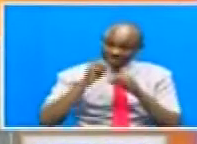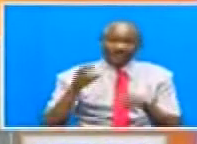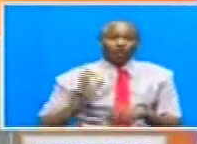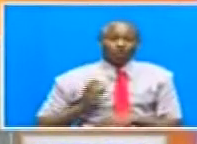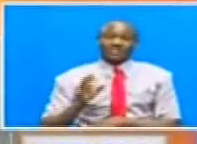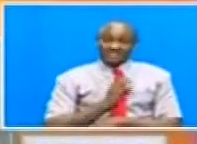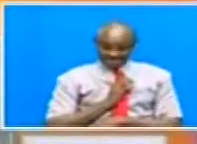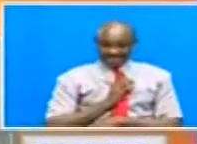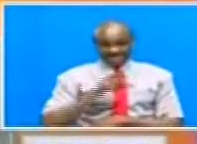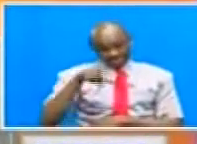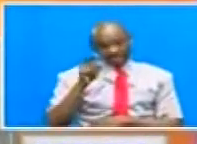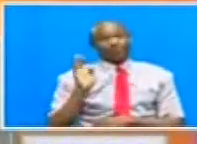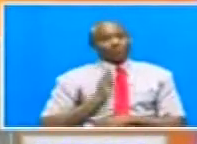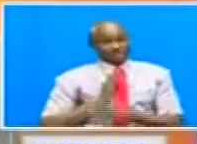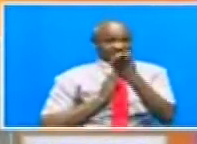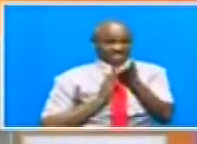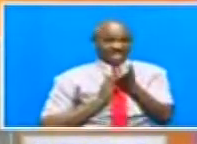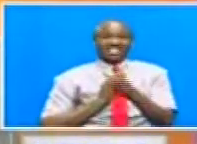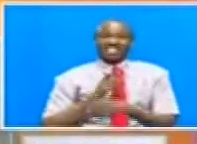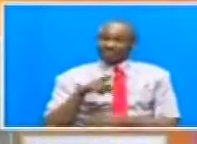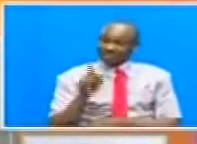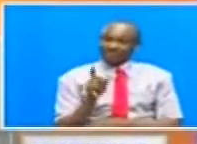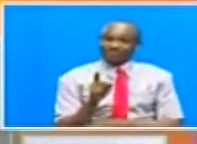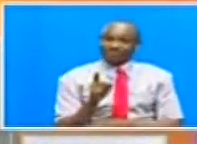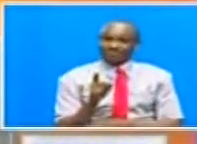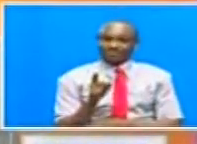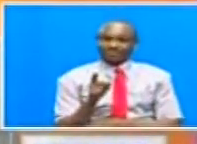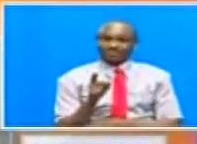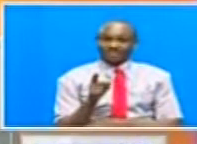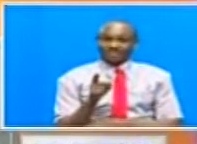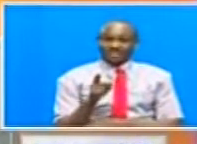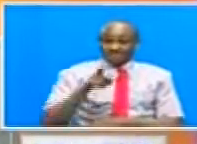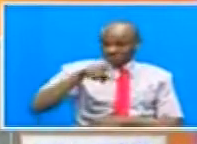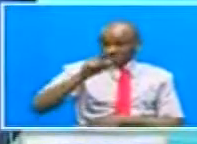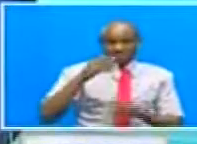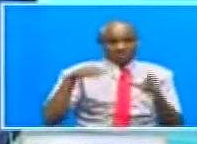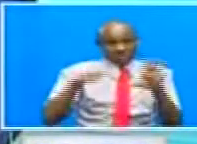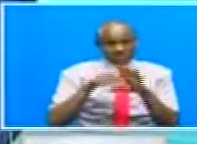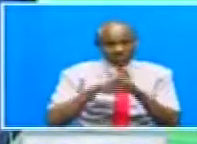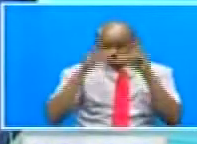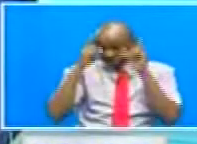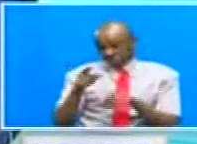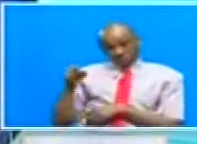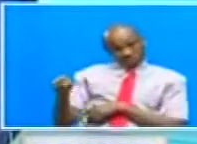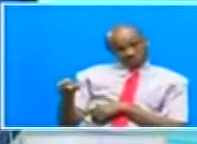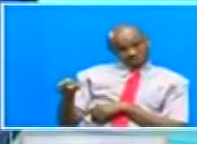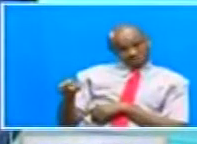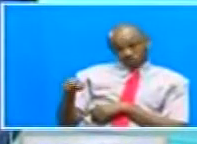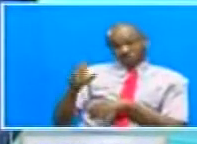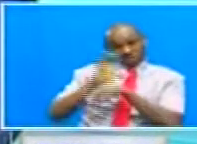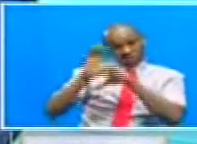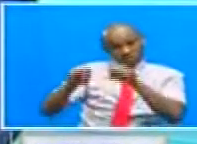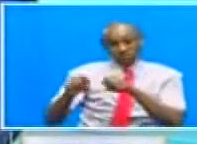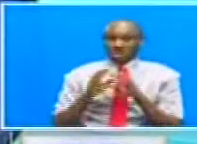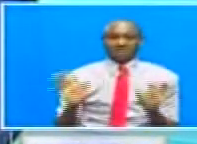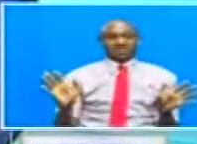committee, which runs as boards in schools, are not part of making that process happen. They're not part of